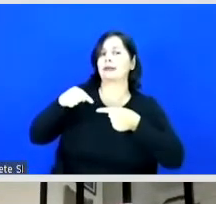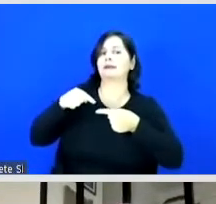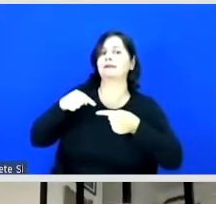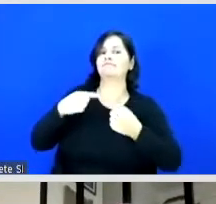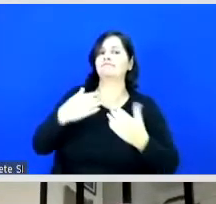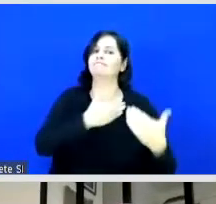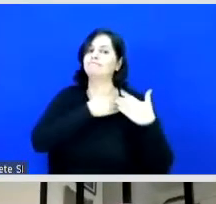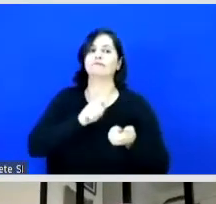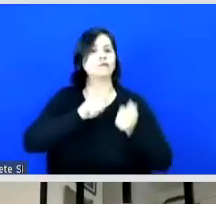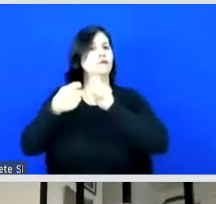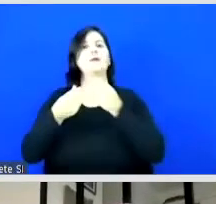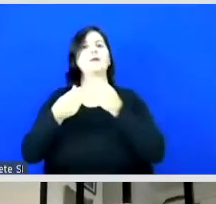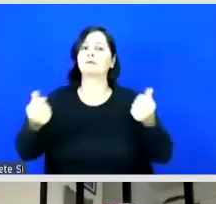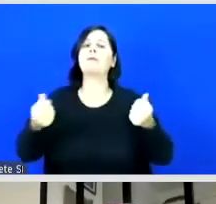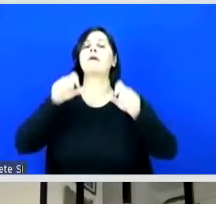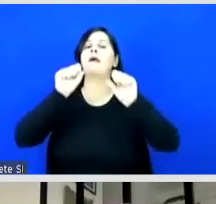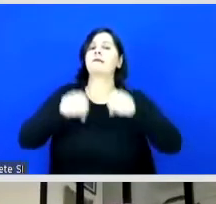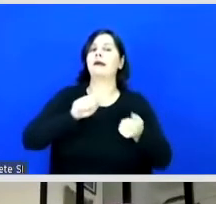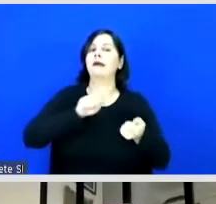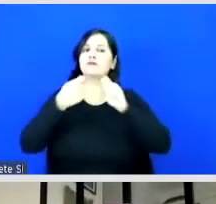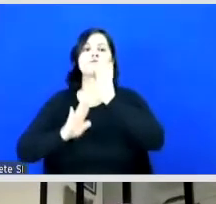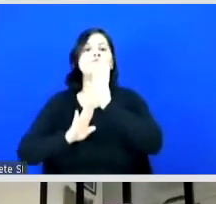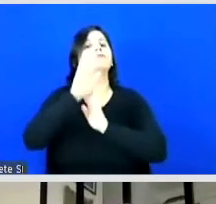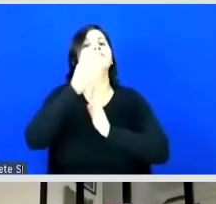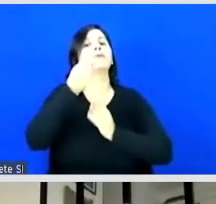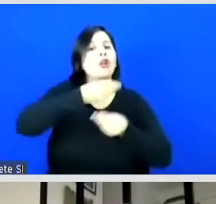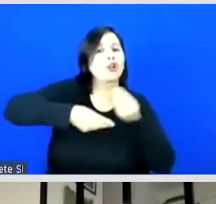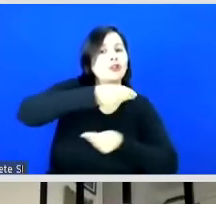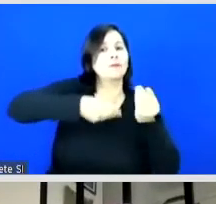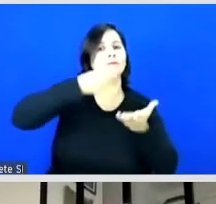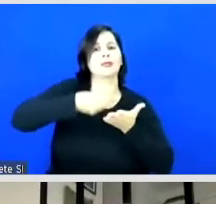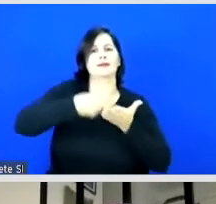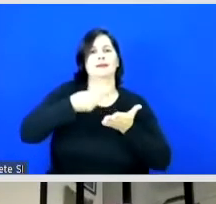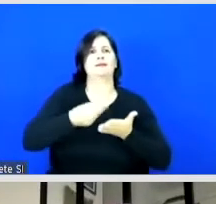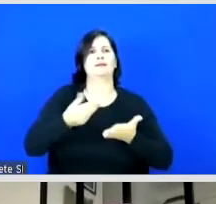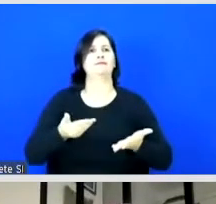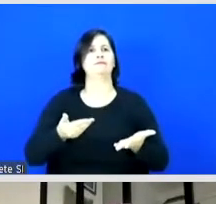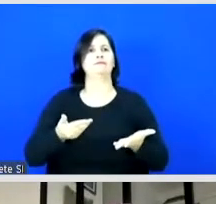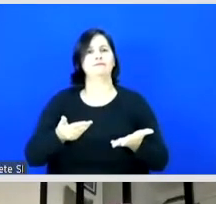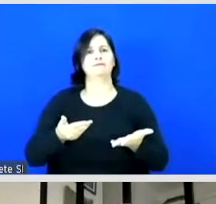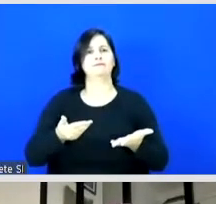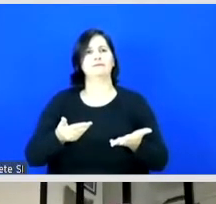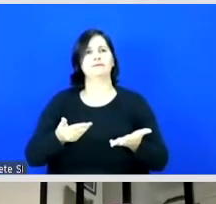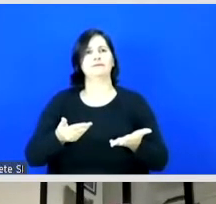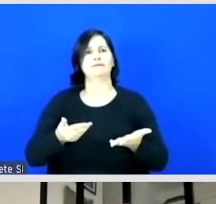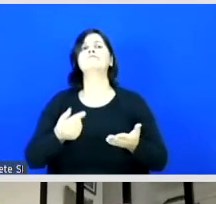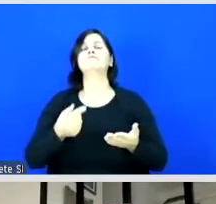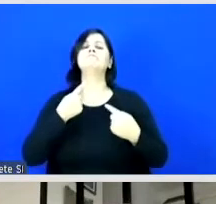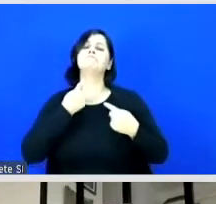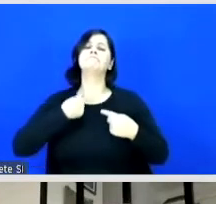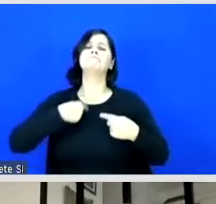consumption. We in Serbia, we have proven working together with the very, very progressive team of UN Women